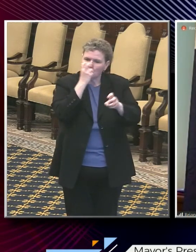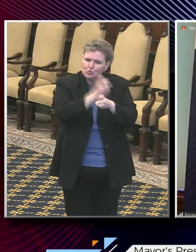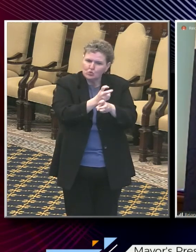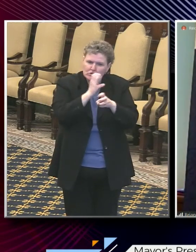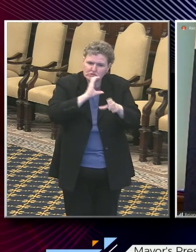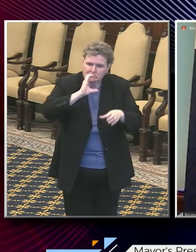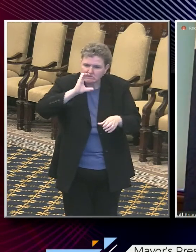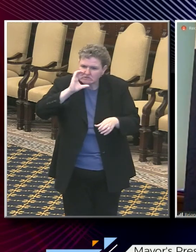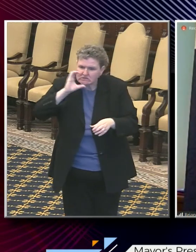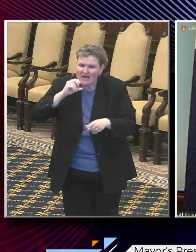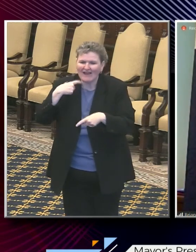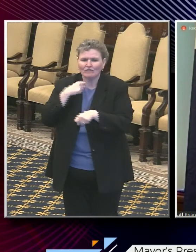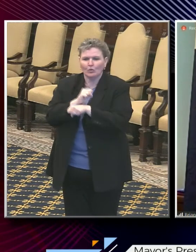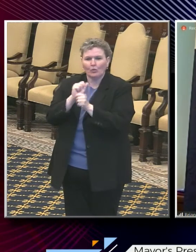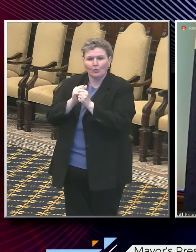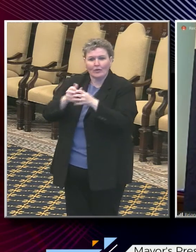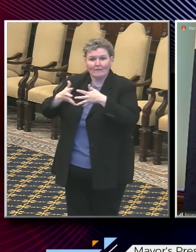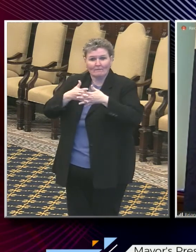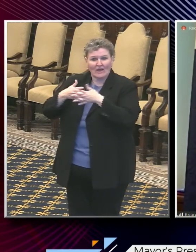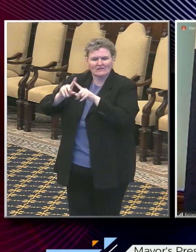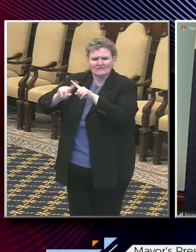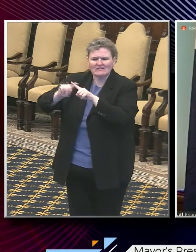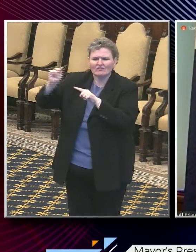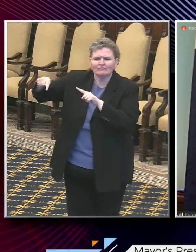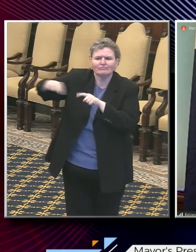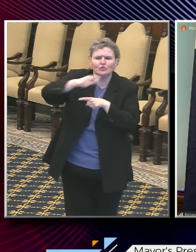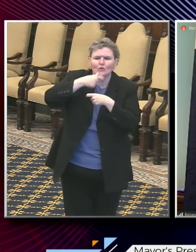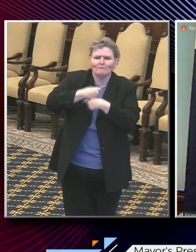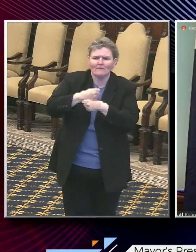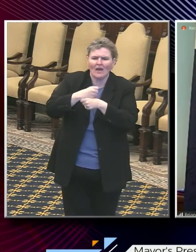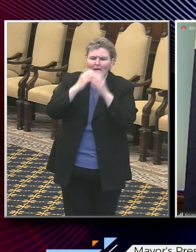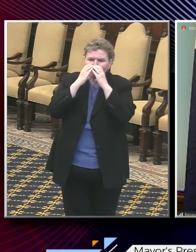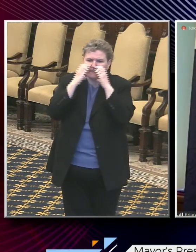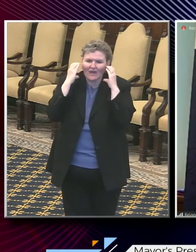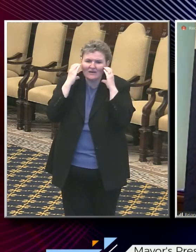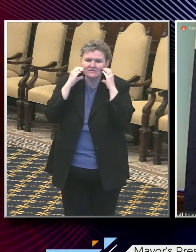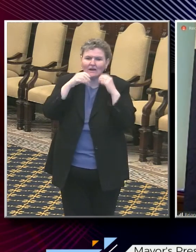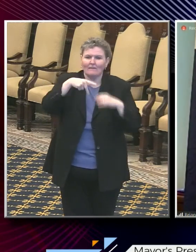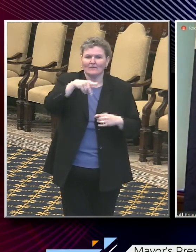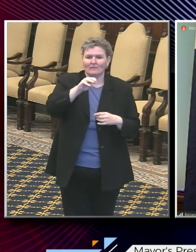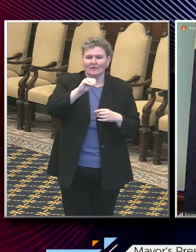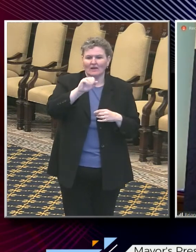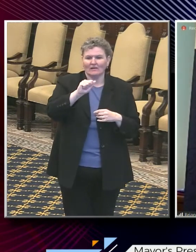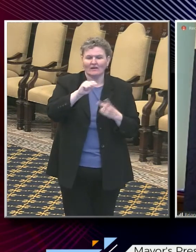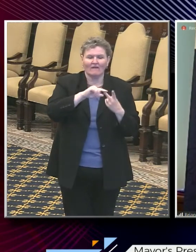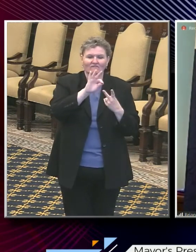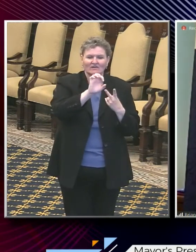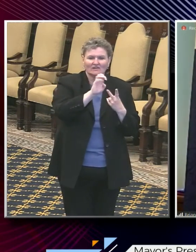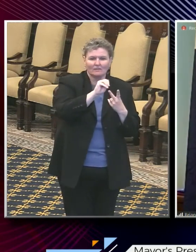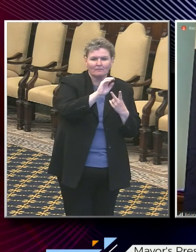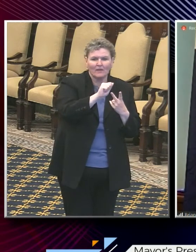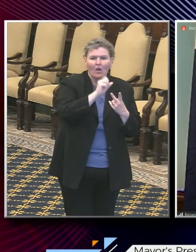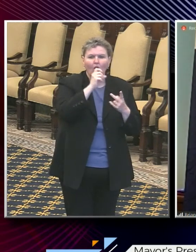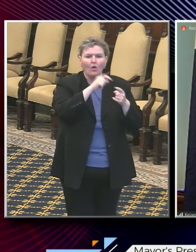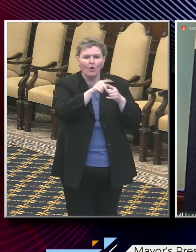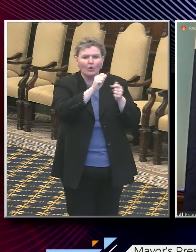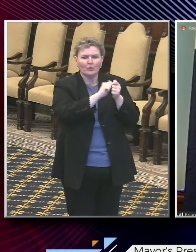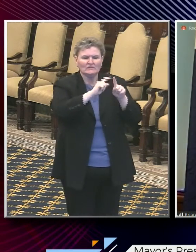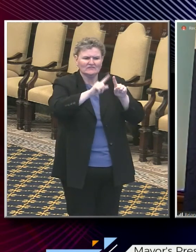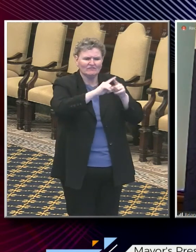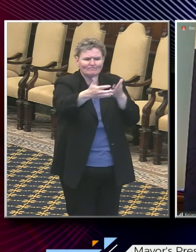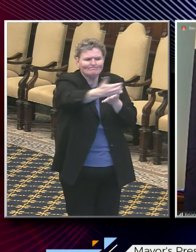together our society. Unfortunately, the mathematics of this work, that the larger crowd you have together, the greater the risk that one person